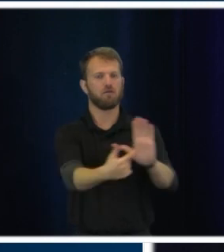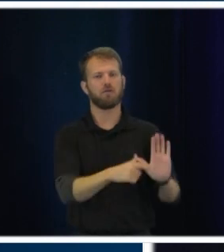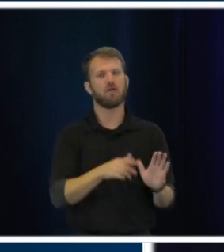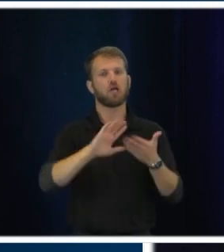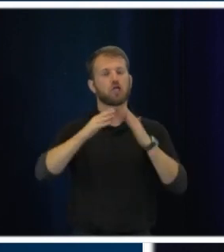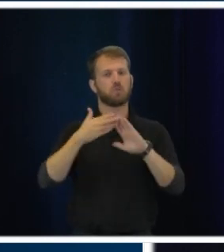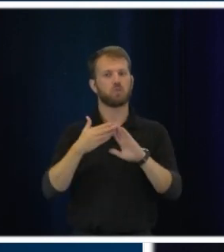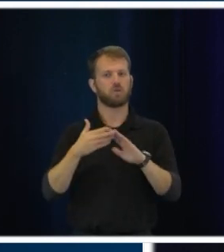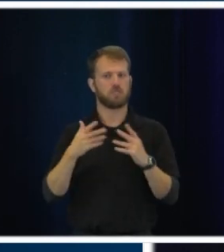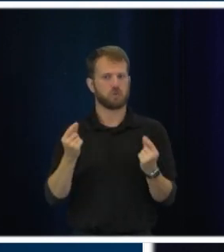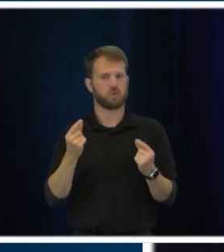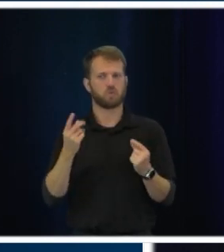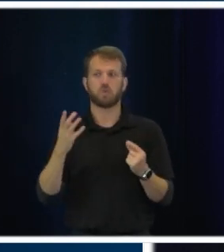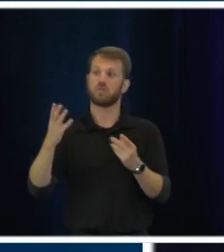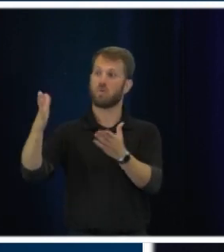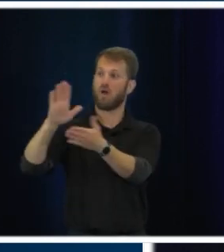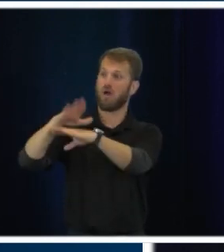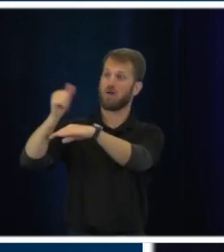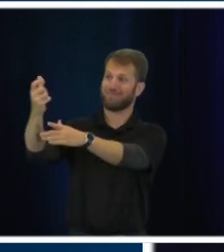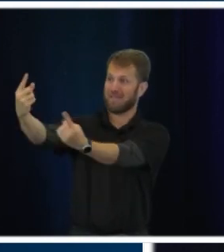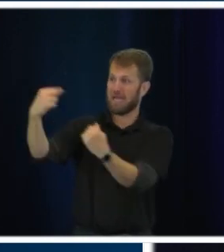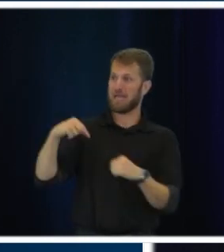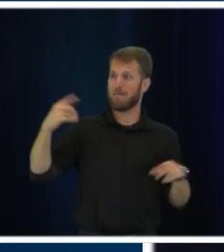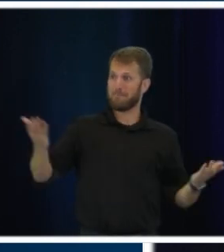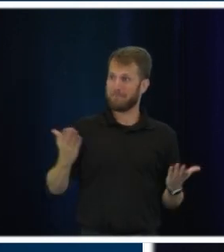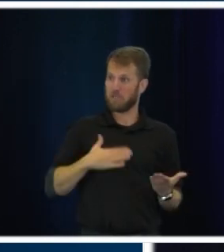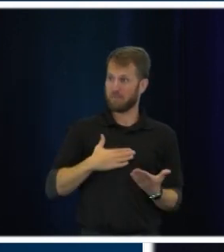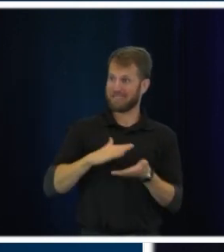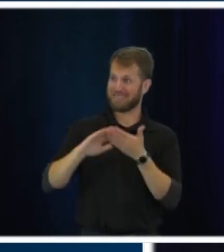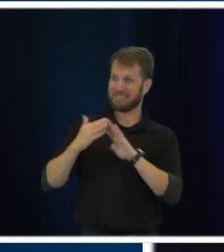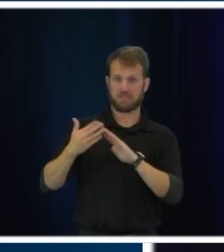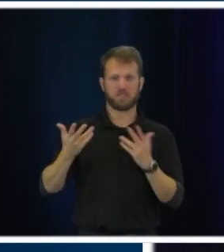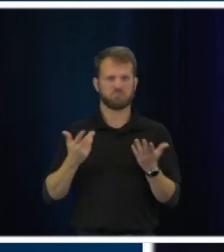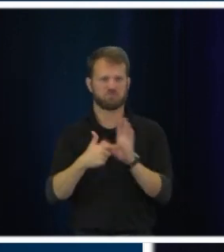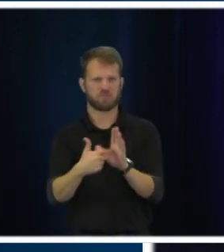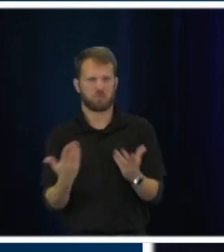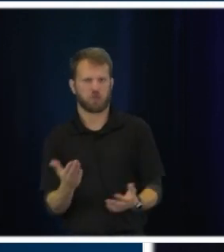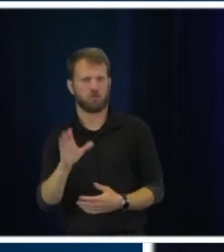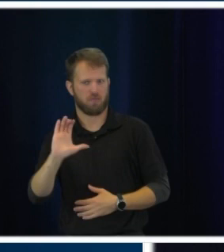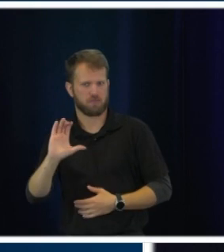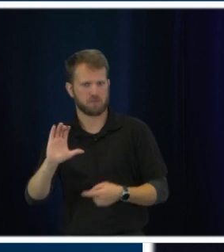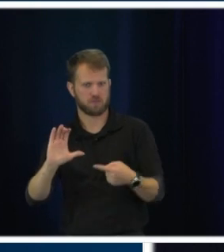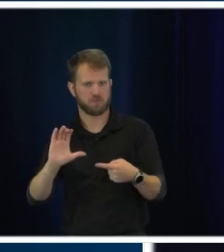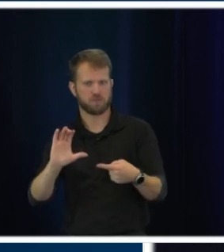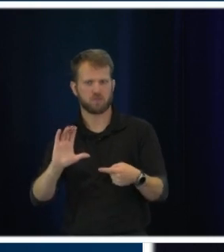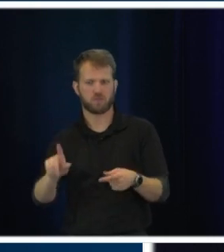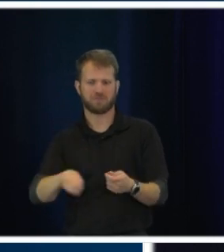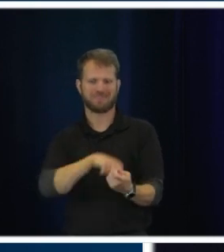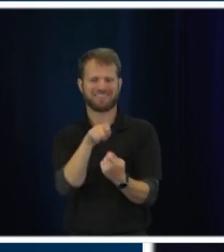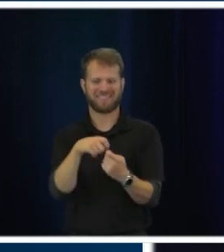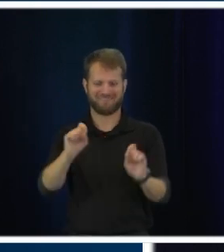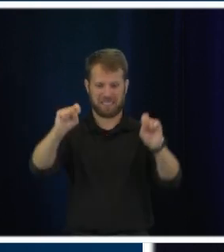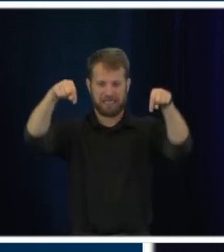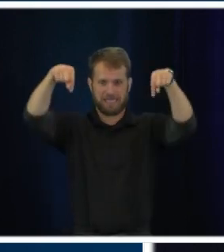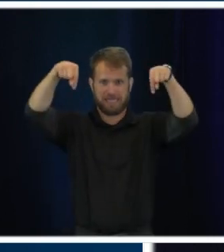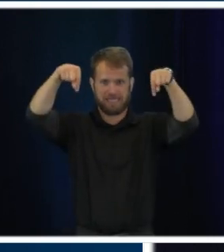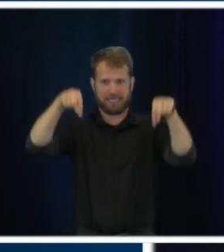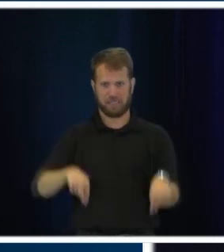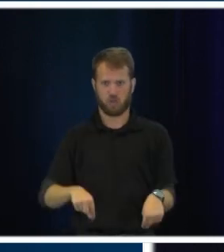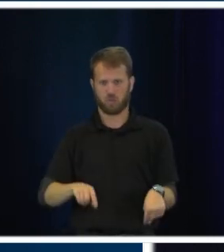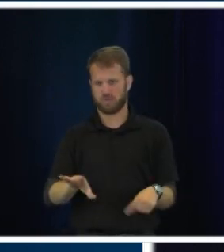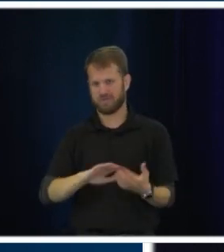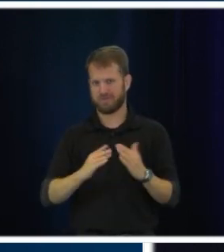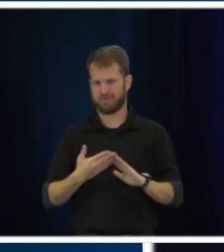bring to their cities, like Columbus, and make it very specific to what redlining looked like in their